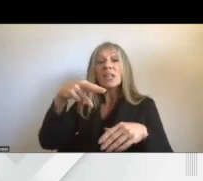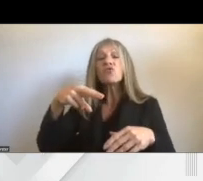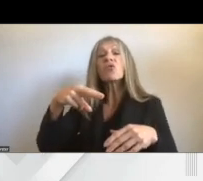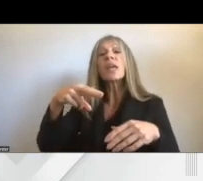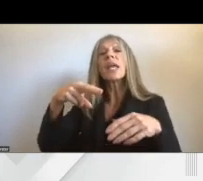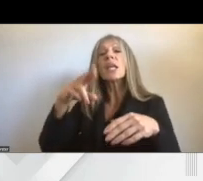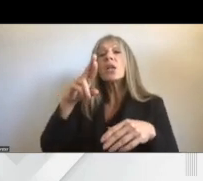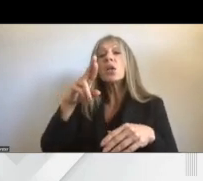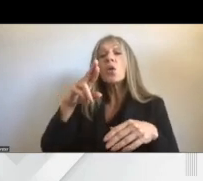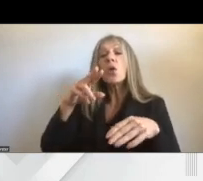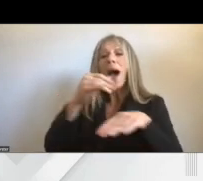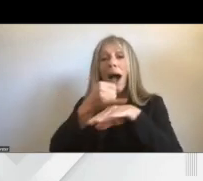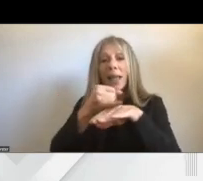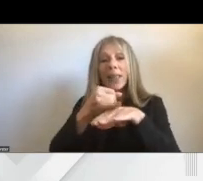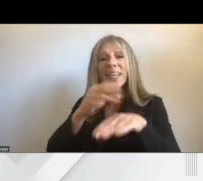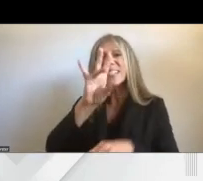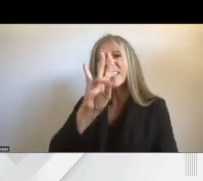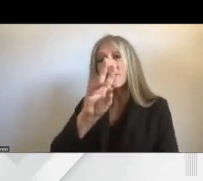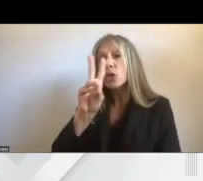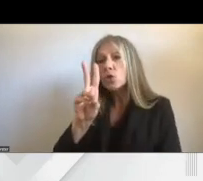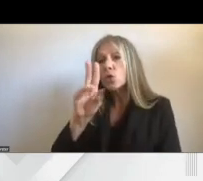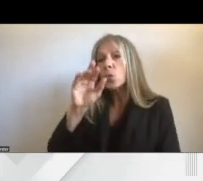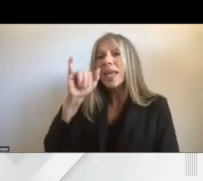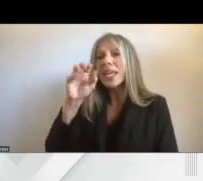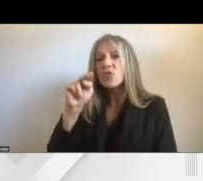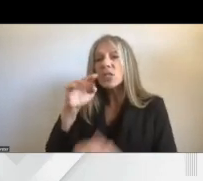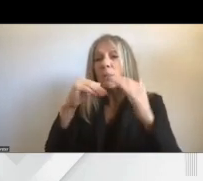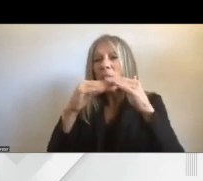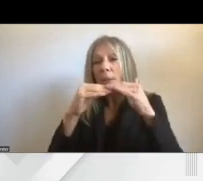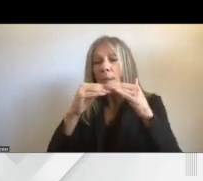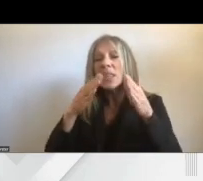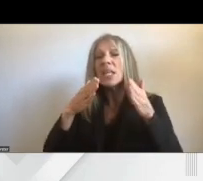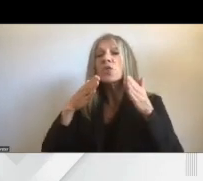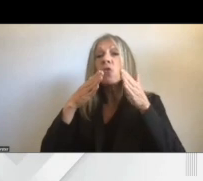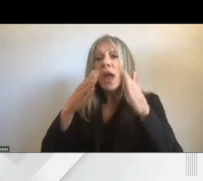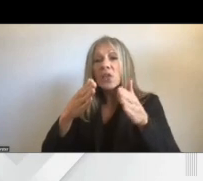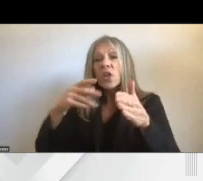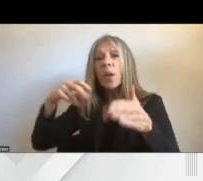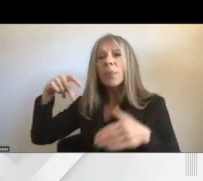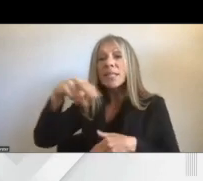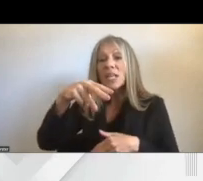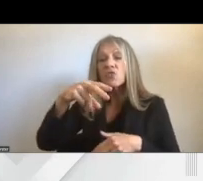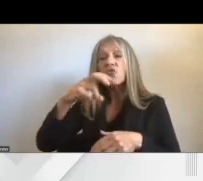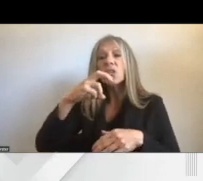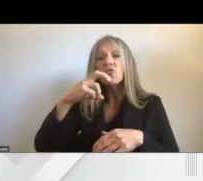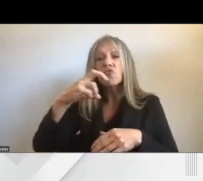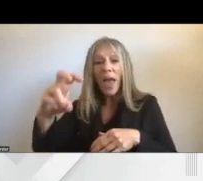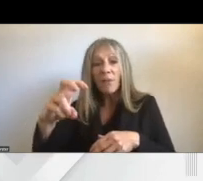truncated domes in a square or radial grid pattern and comply with R305.